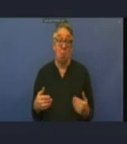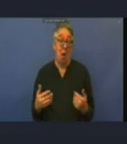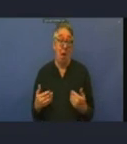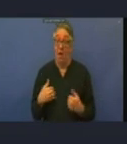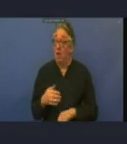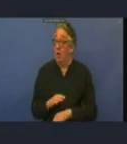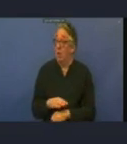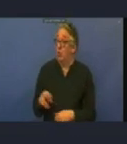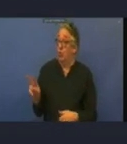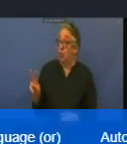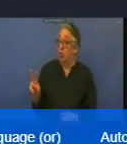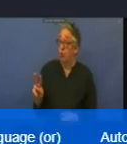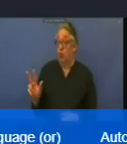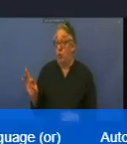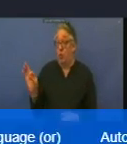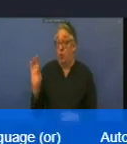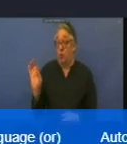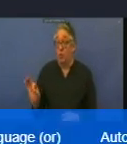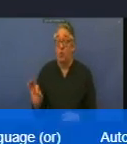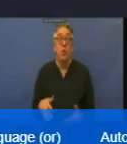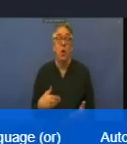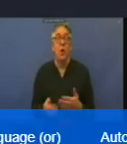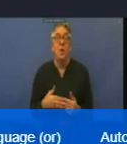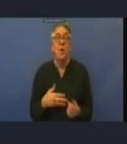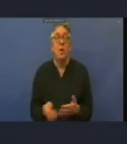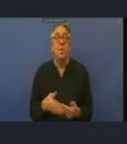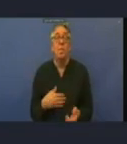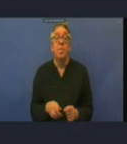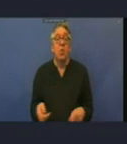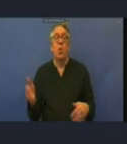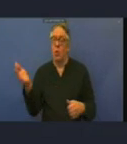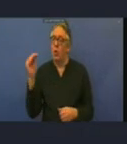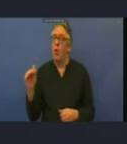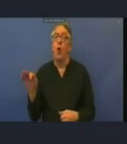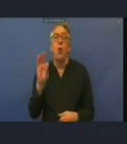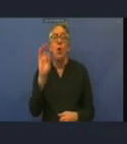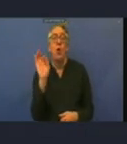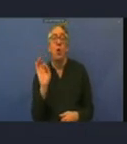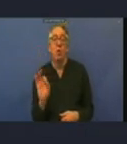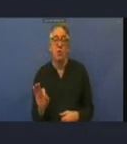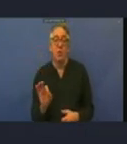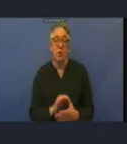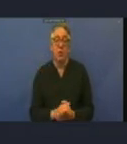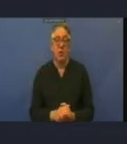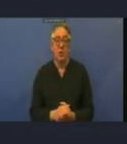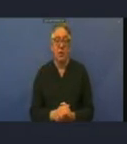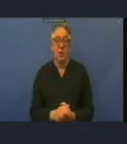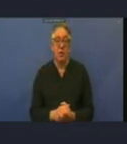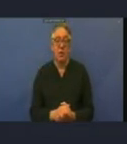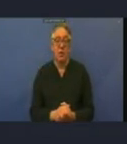two, three questions. Alors, Alice Bouni, question, dear Mr. Yves Lelostek, dear Luciano Difonso, gender